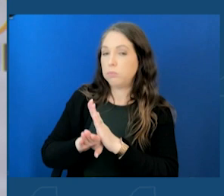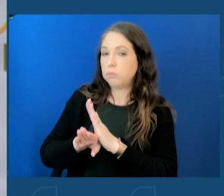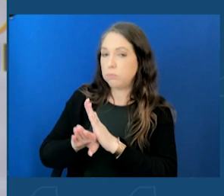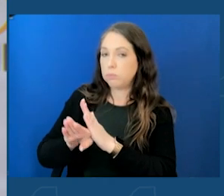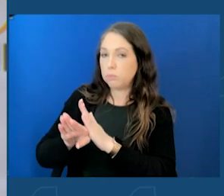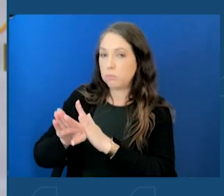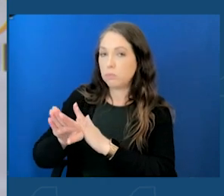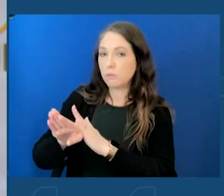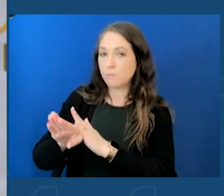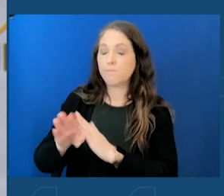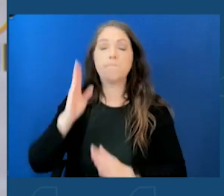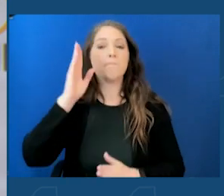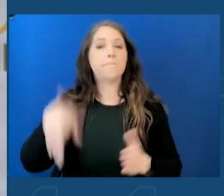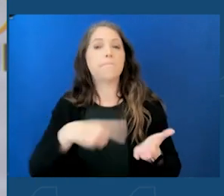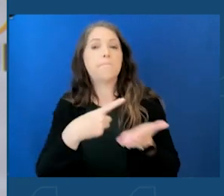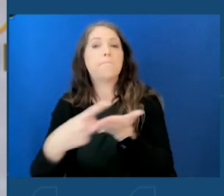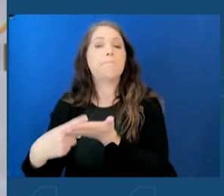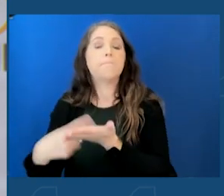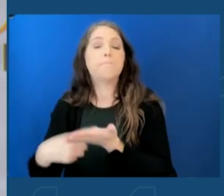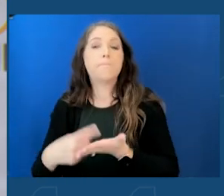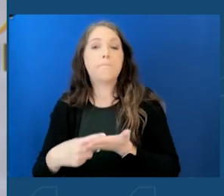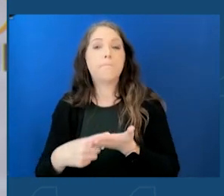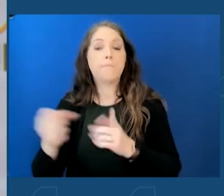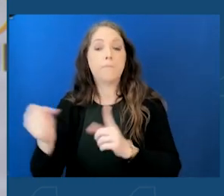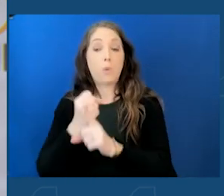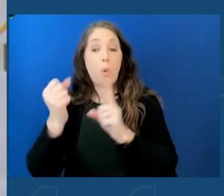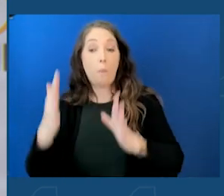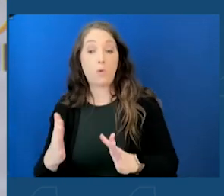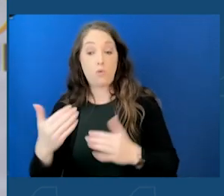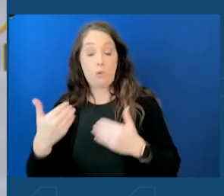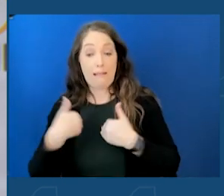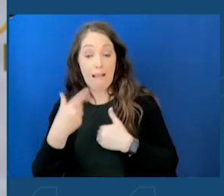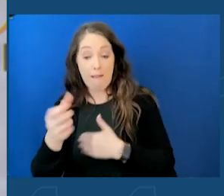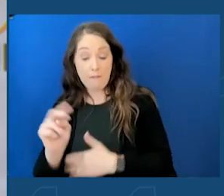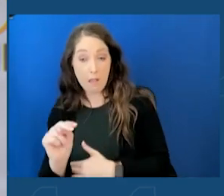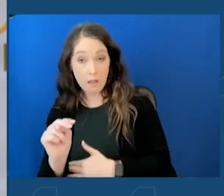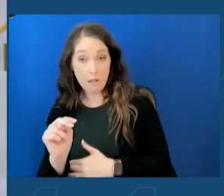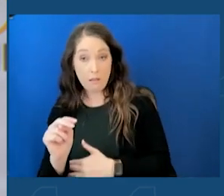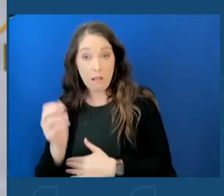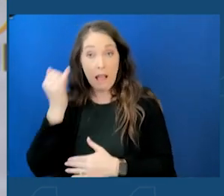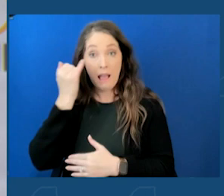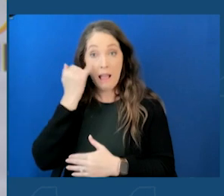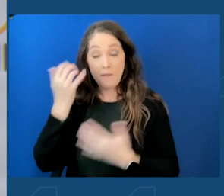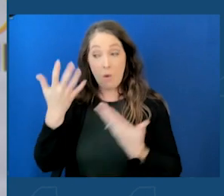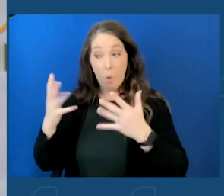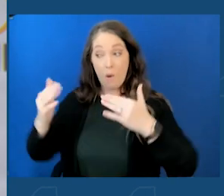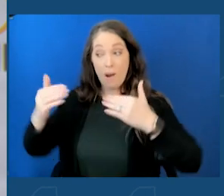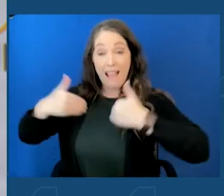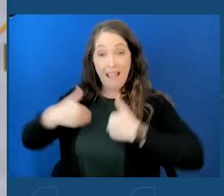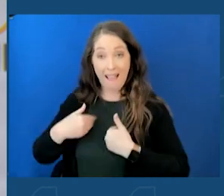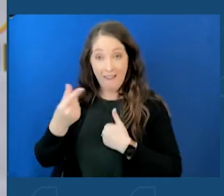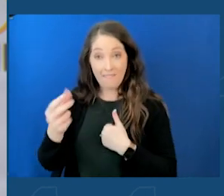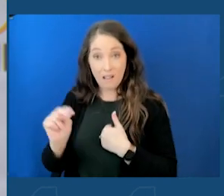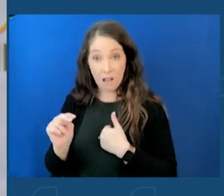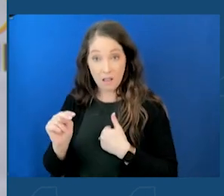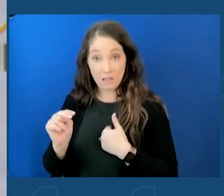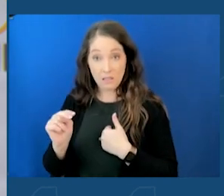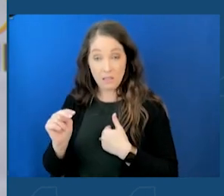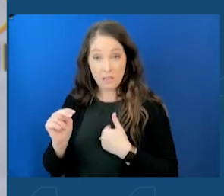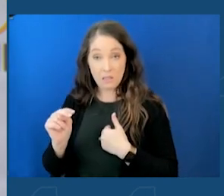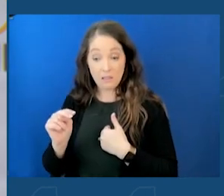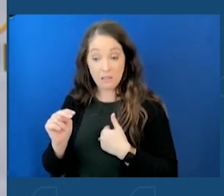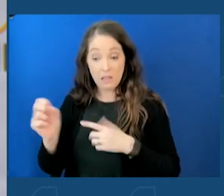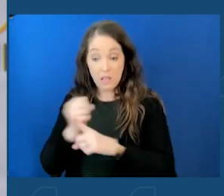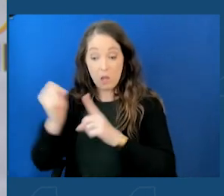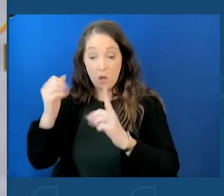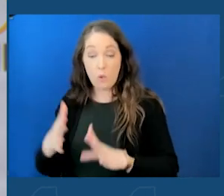talking about when abusers with firearms, we know that they're 5 times, if they have firearms already, abusers are 5 times more likely to